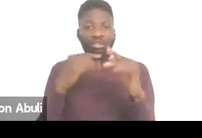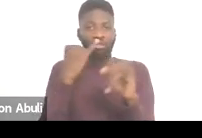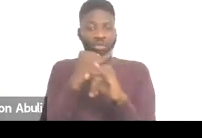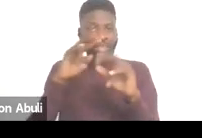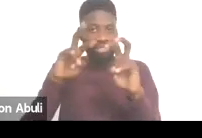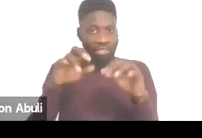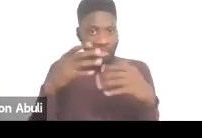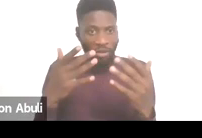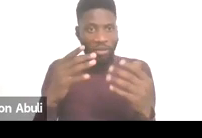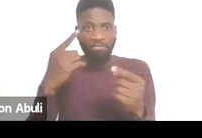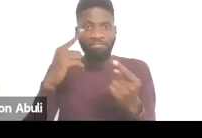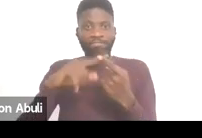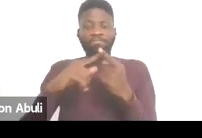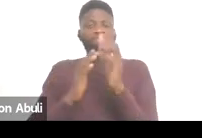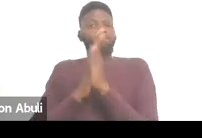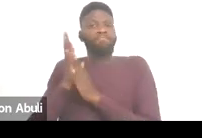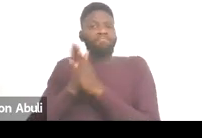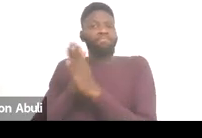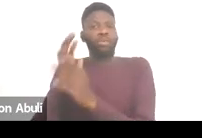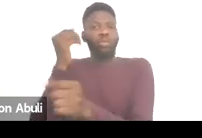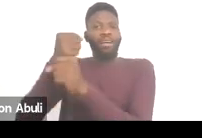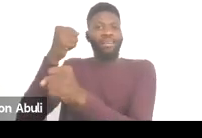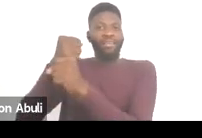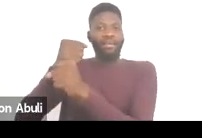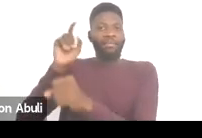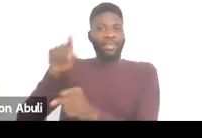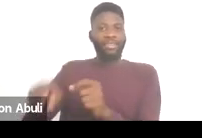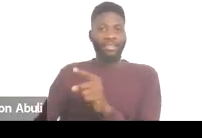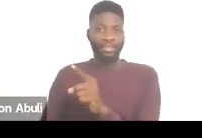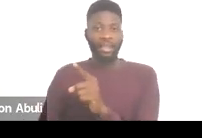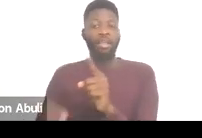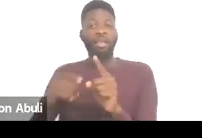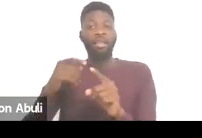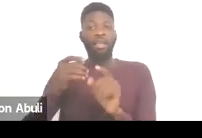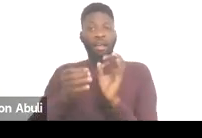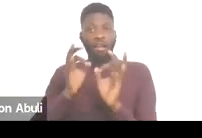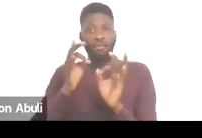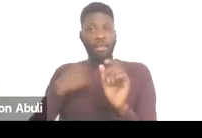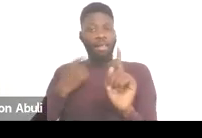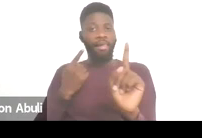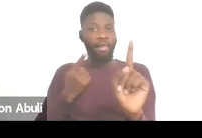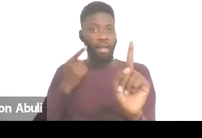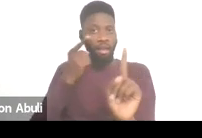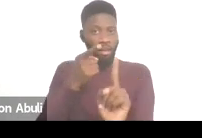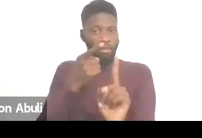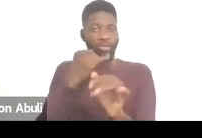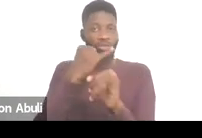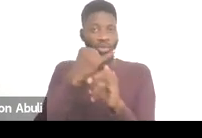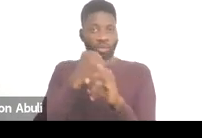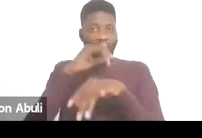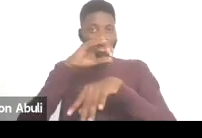have the desire for the work. If I'm looking towards getting a job in customer